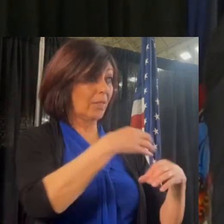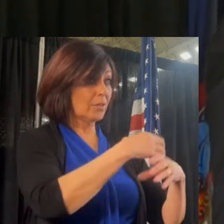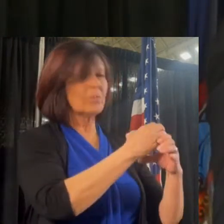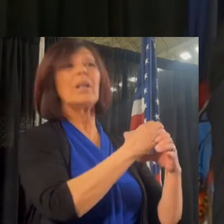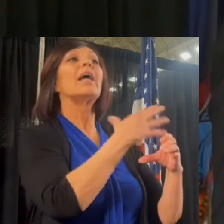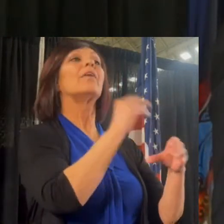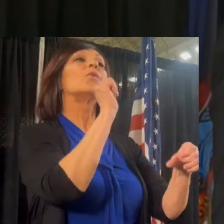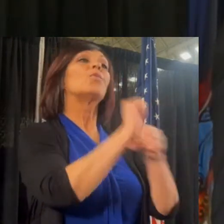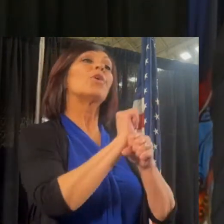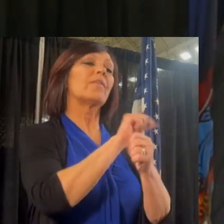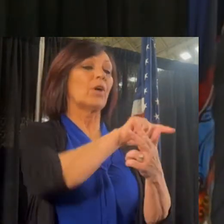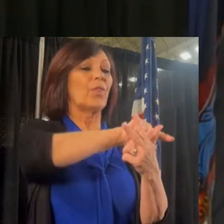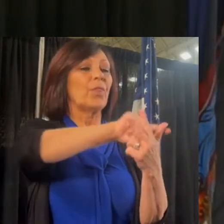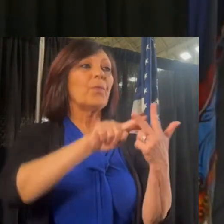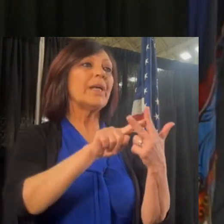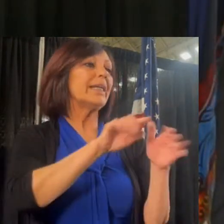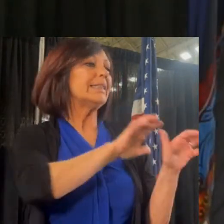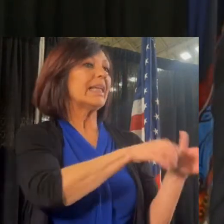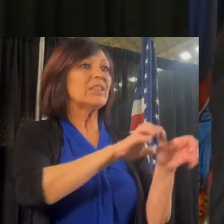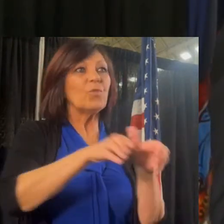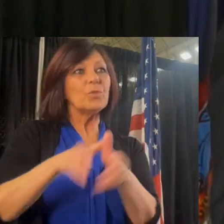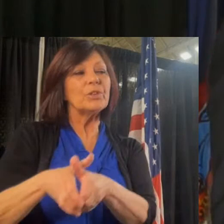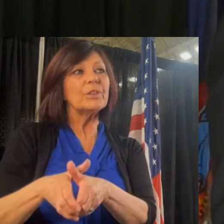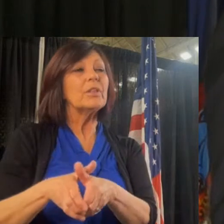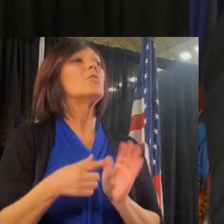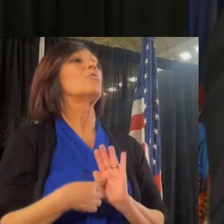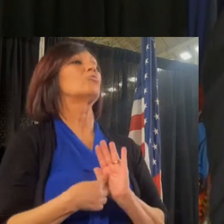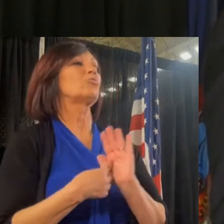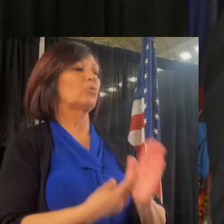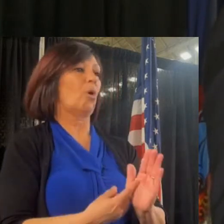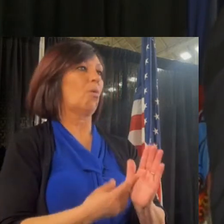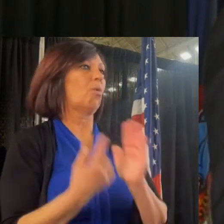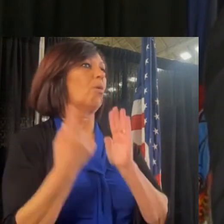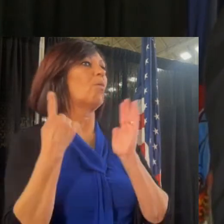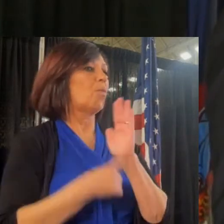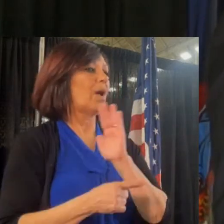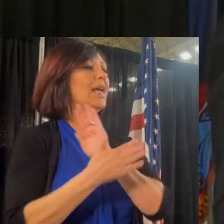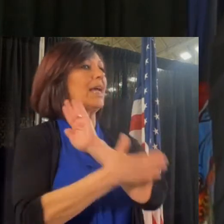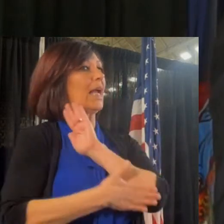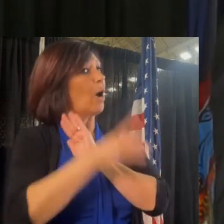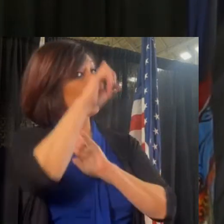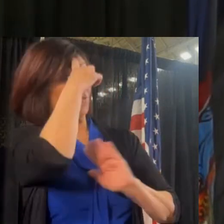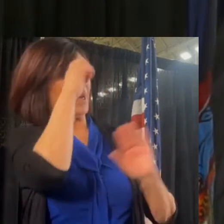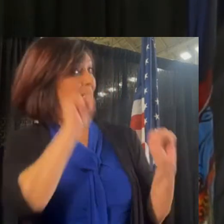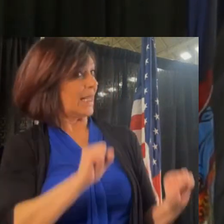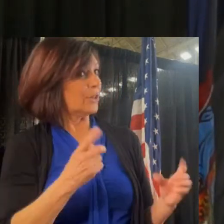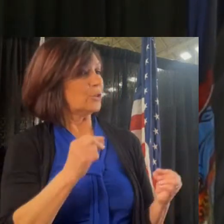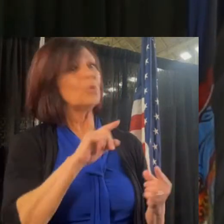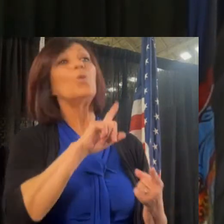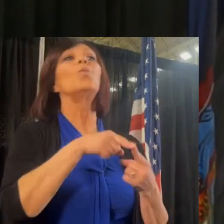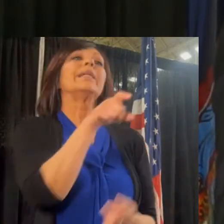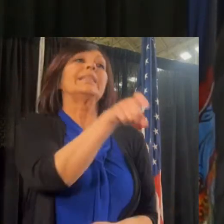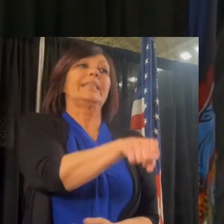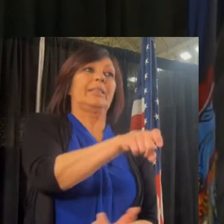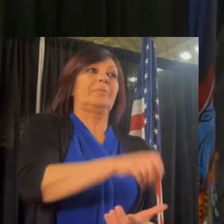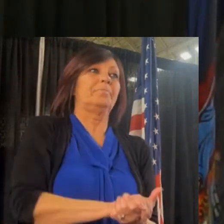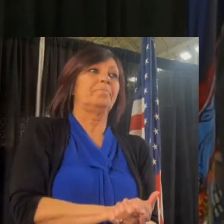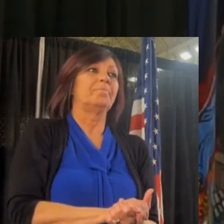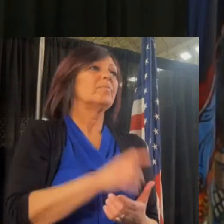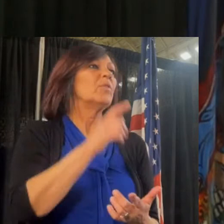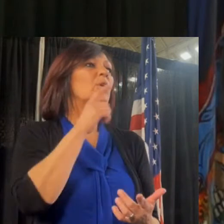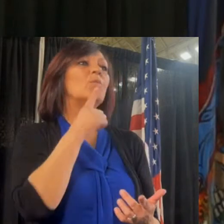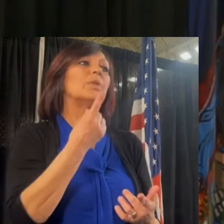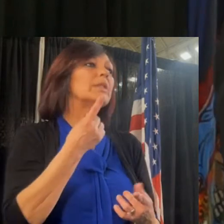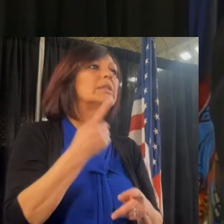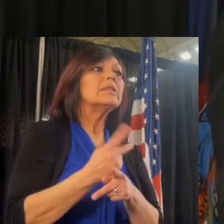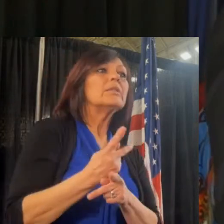the work of our 3 emergency task forces show what our county government can do when needed. We tackle